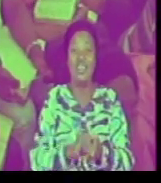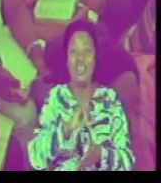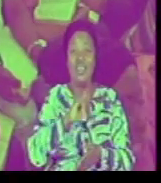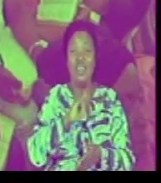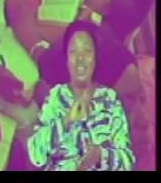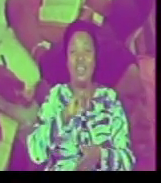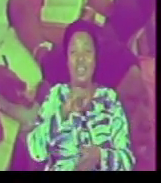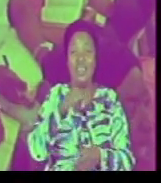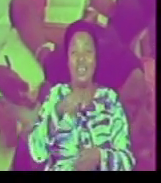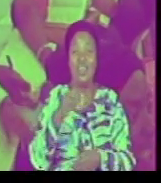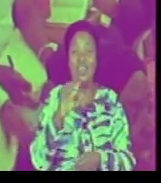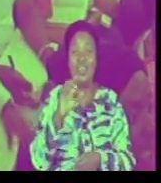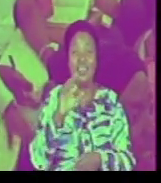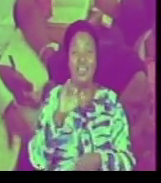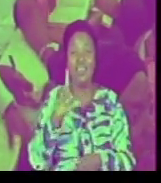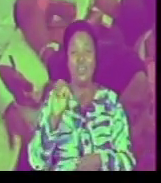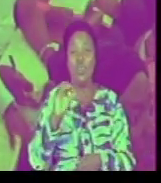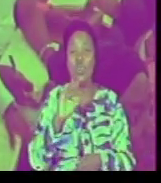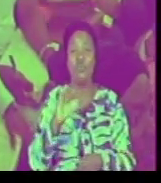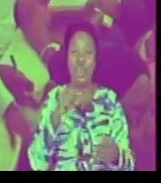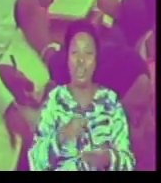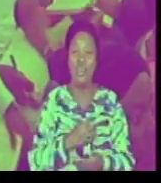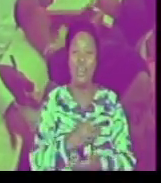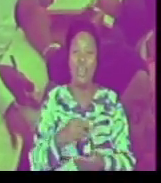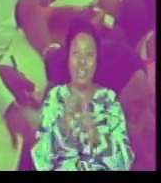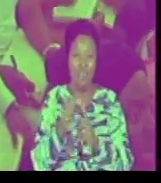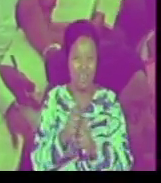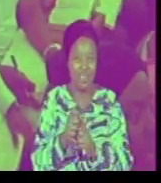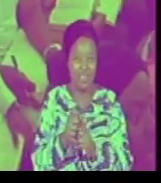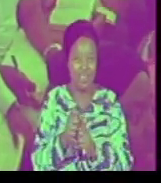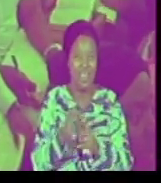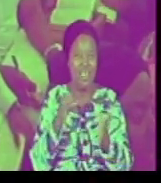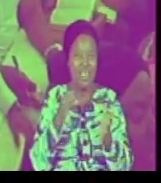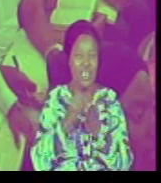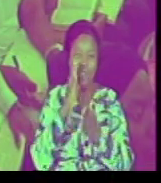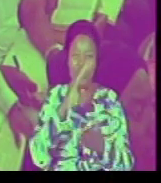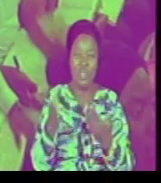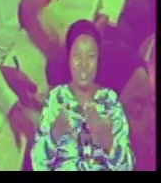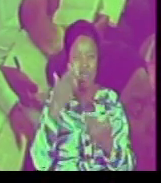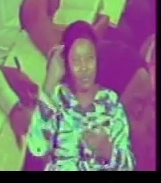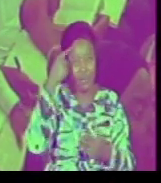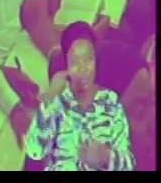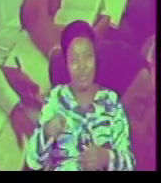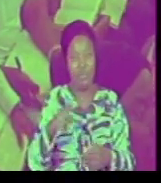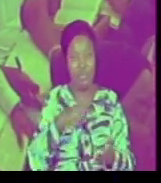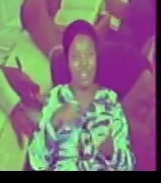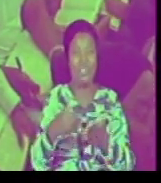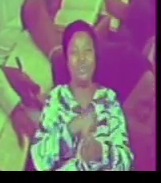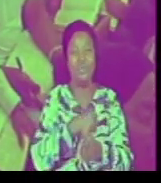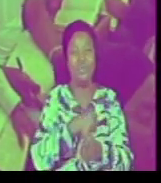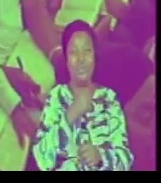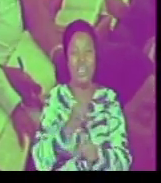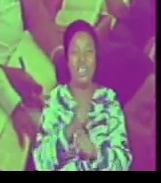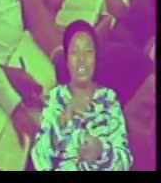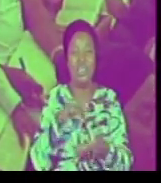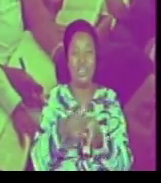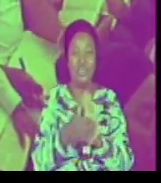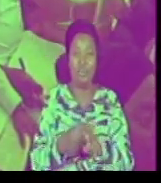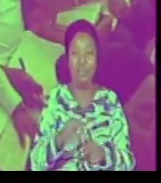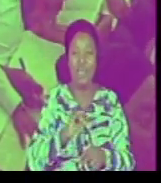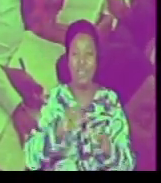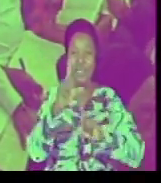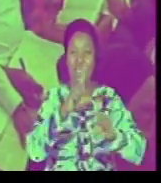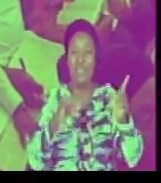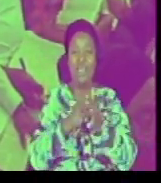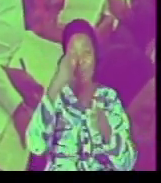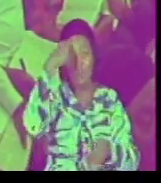Jesus' name. For me. I said for me. I see the excitement in your life.